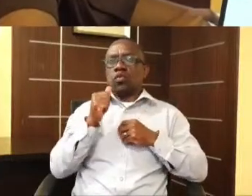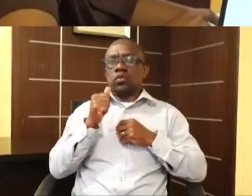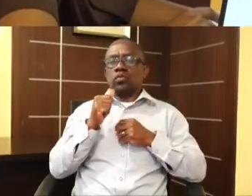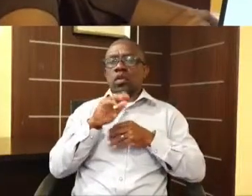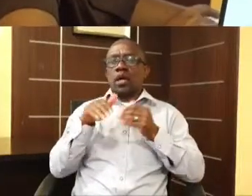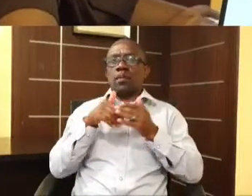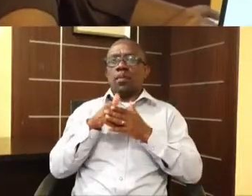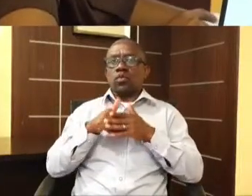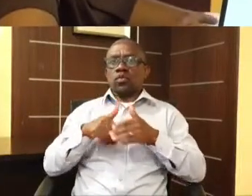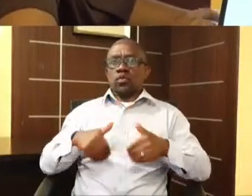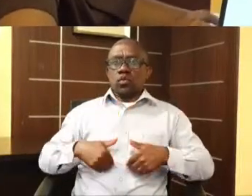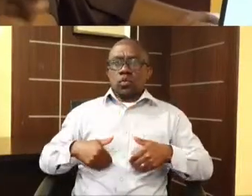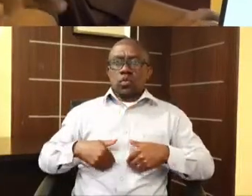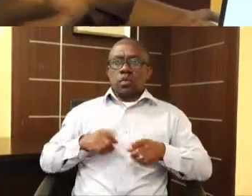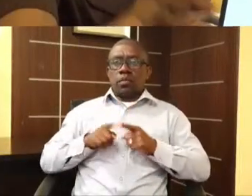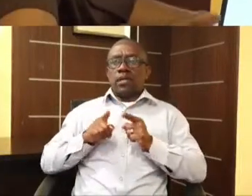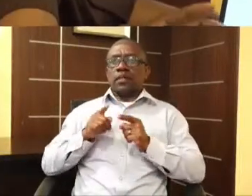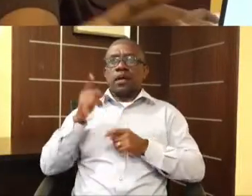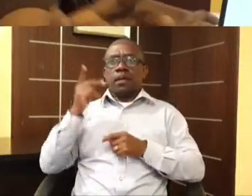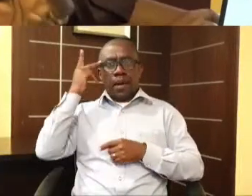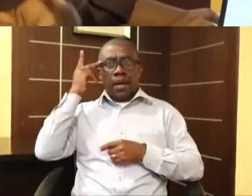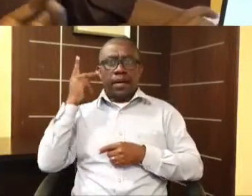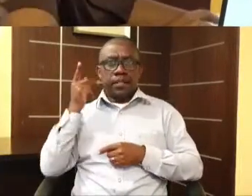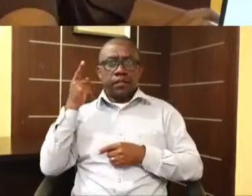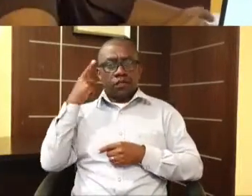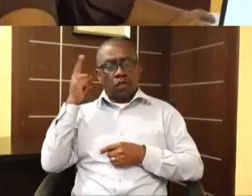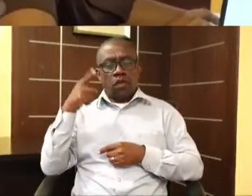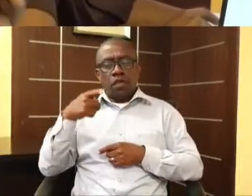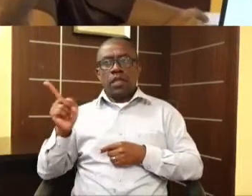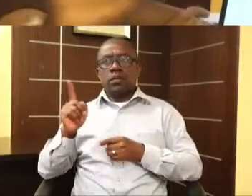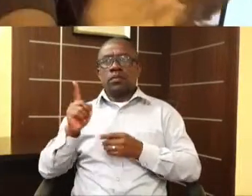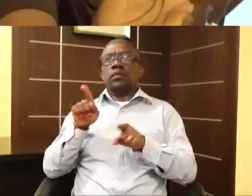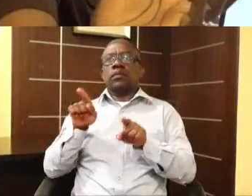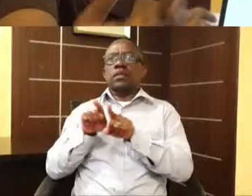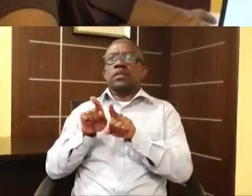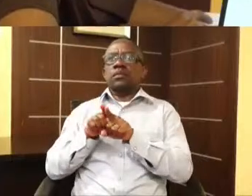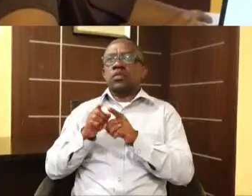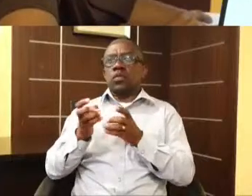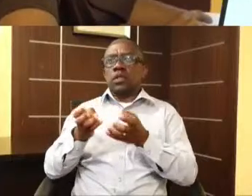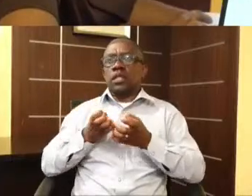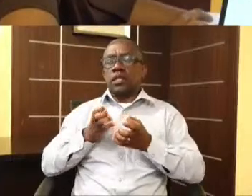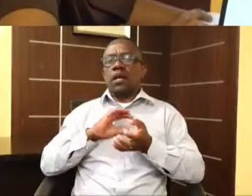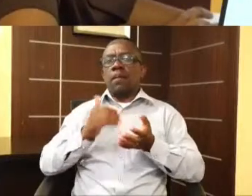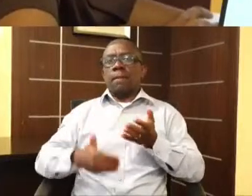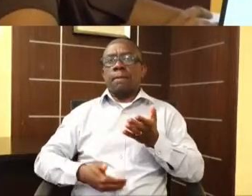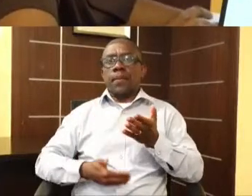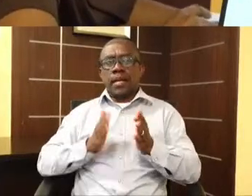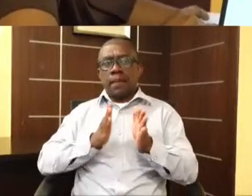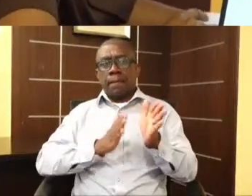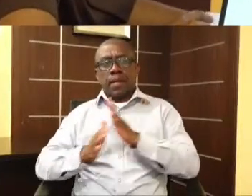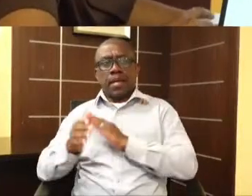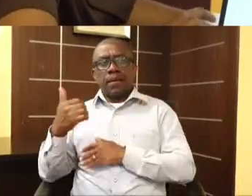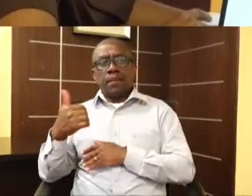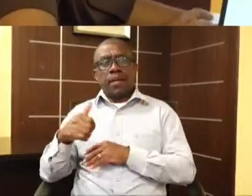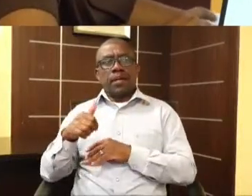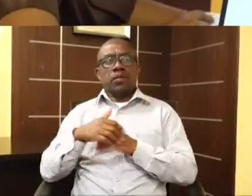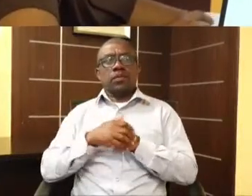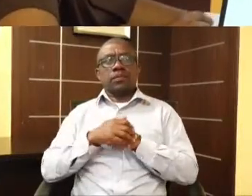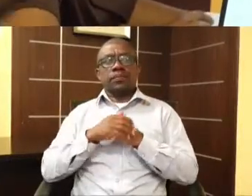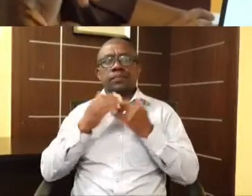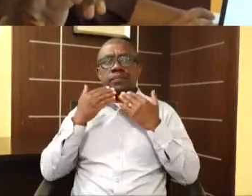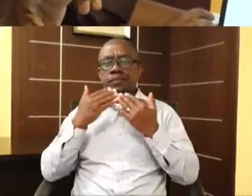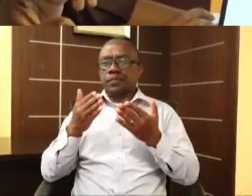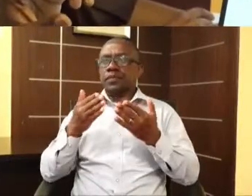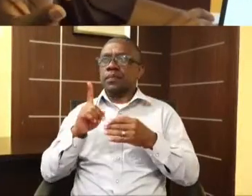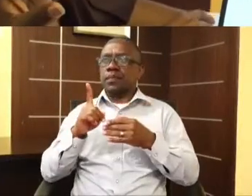but by the parent in order to contain unintended pregnancy, rather. Yeah. But it's